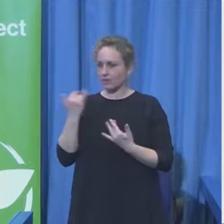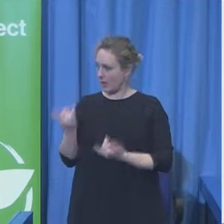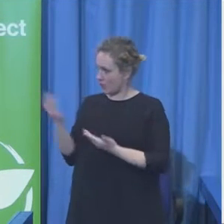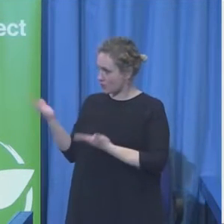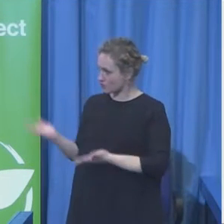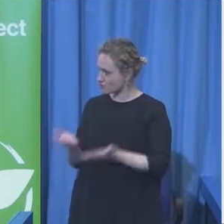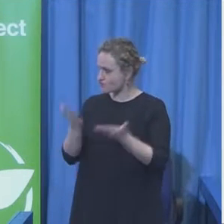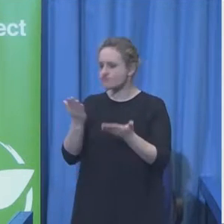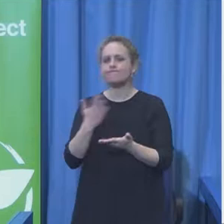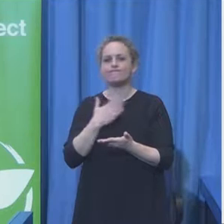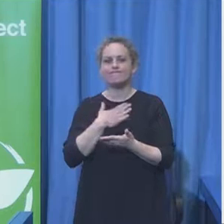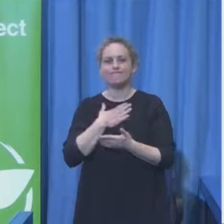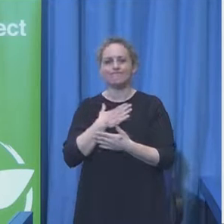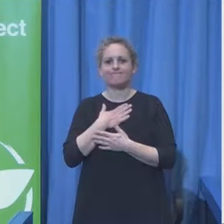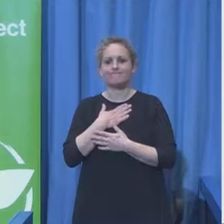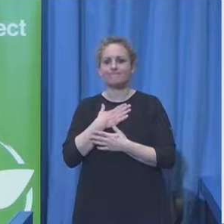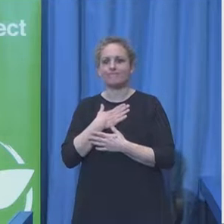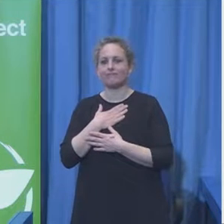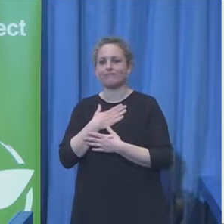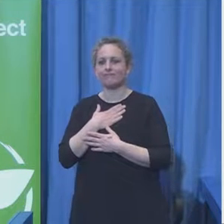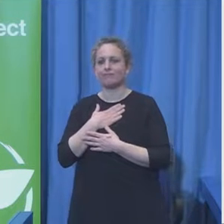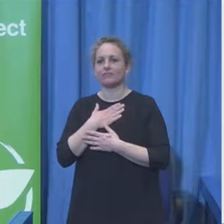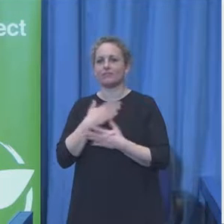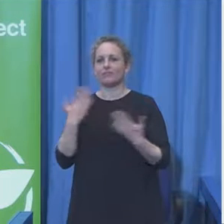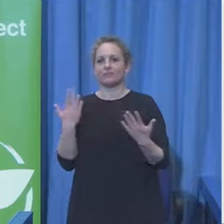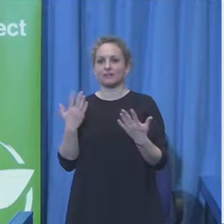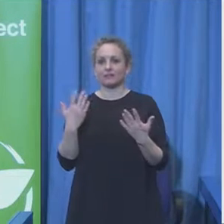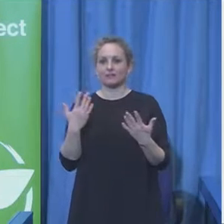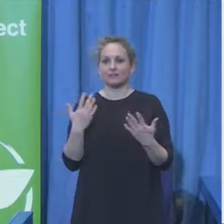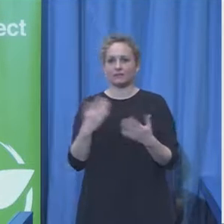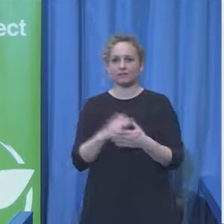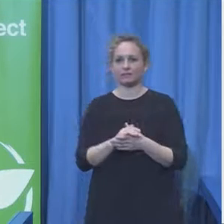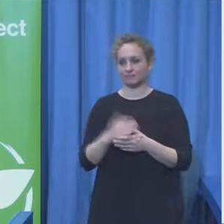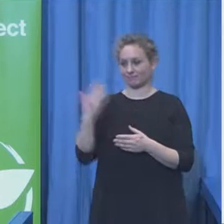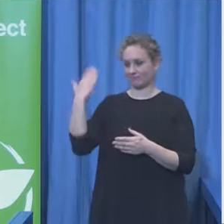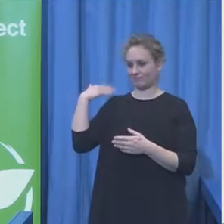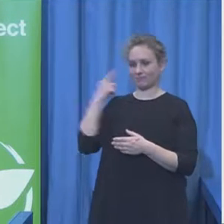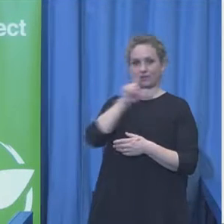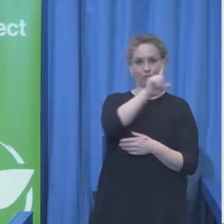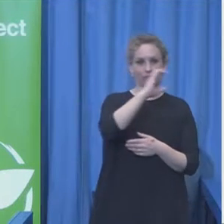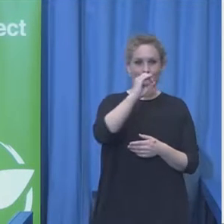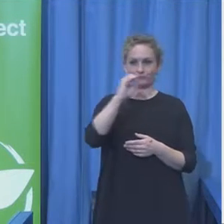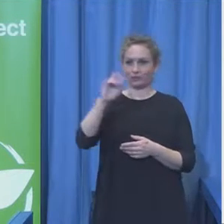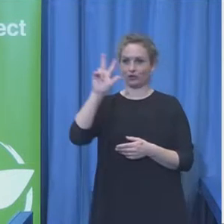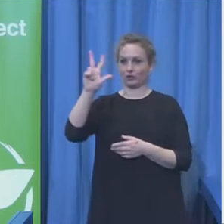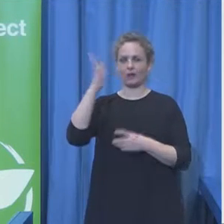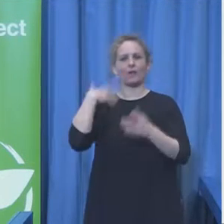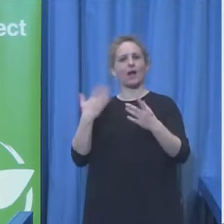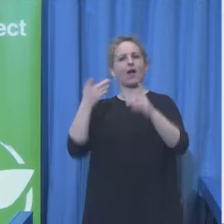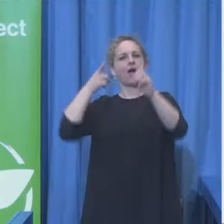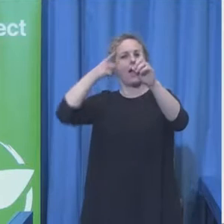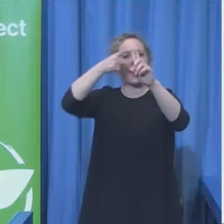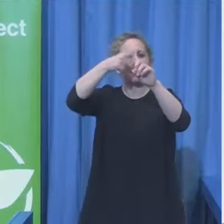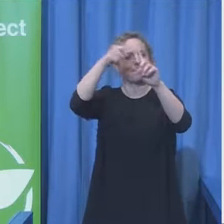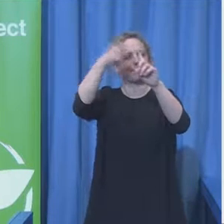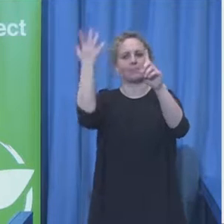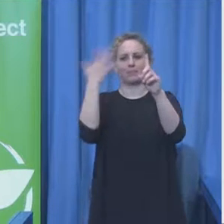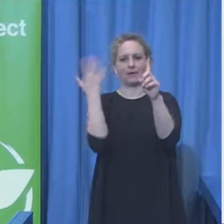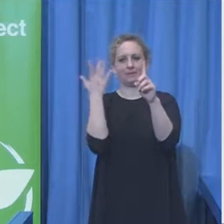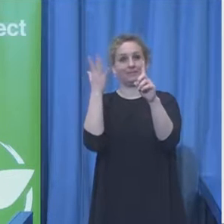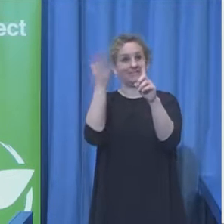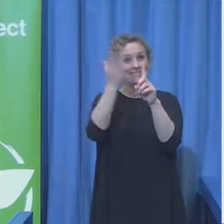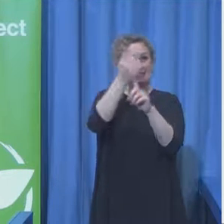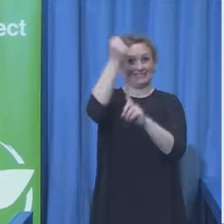for Sustainable Development includes explicit references to persons with disabilities, also in its Goal 8, which is the goal about decent